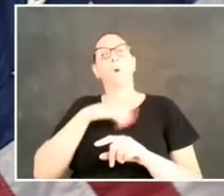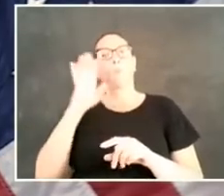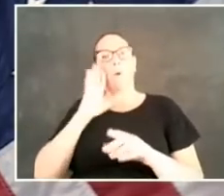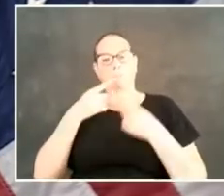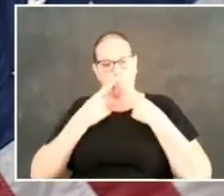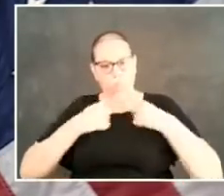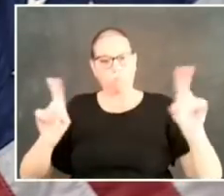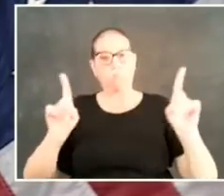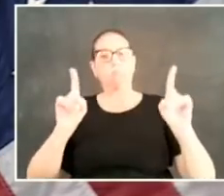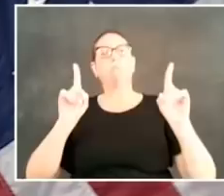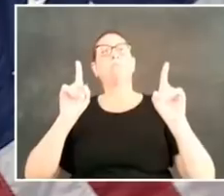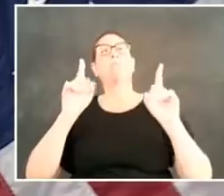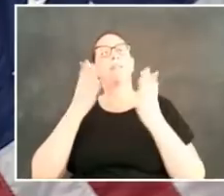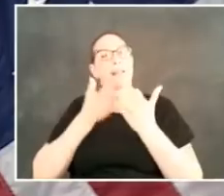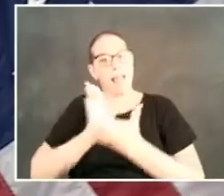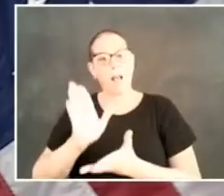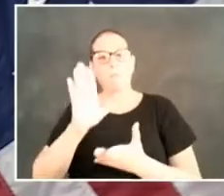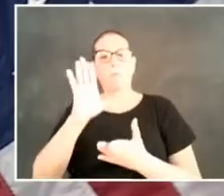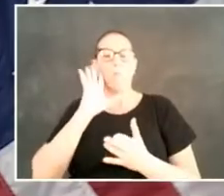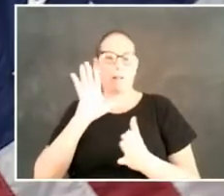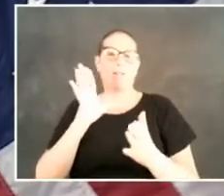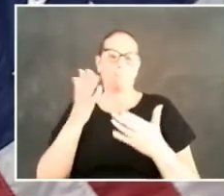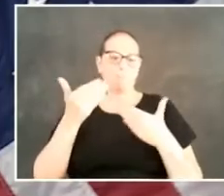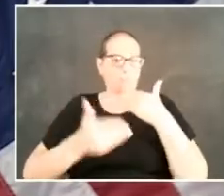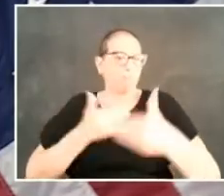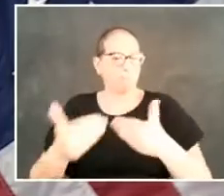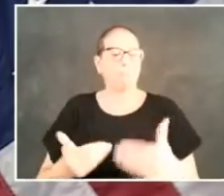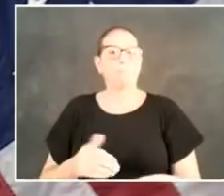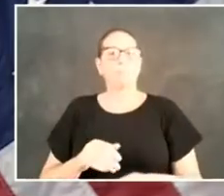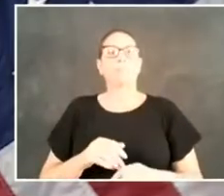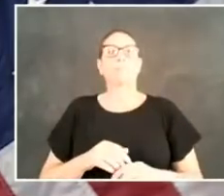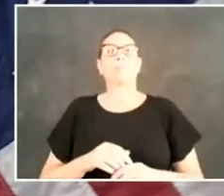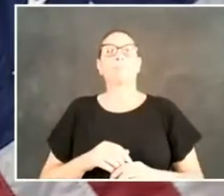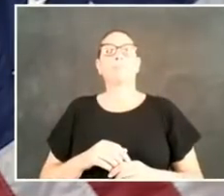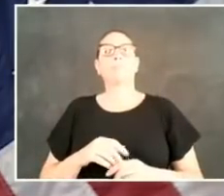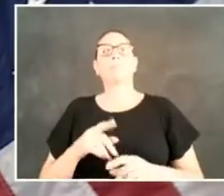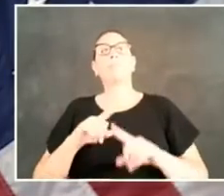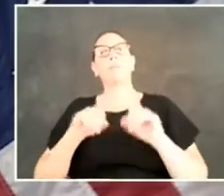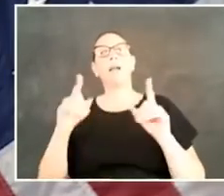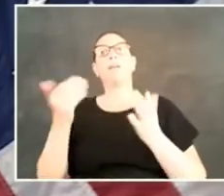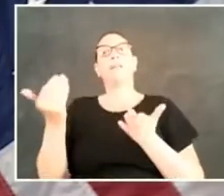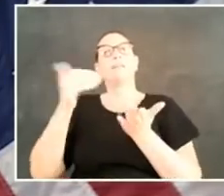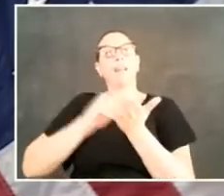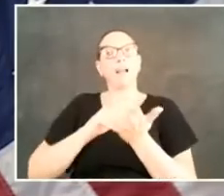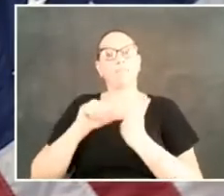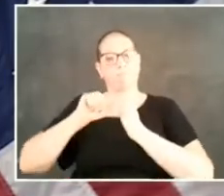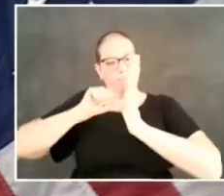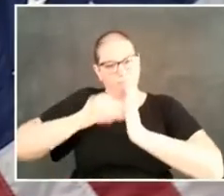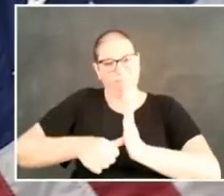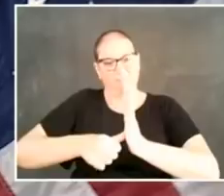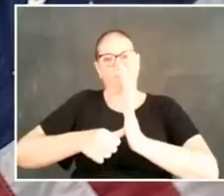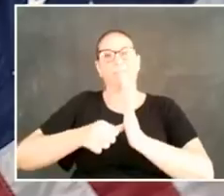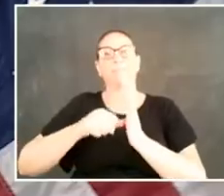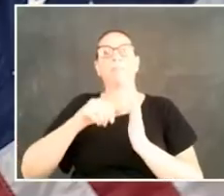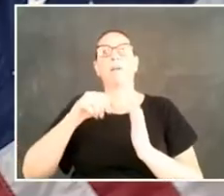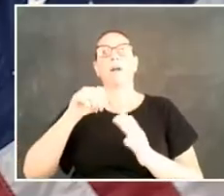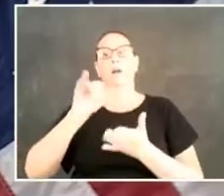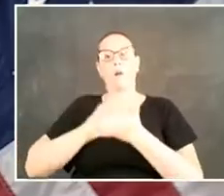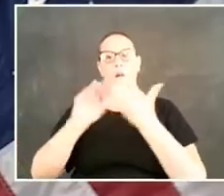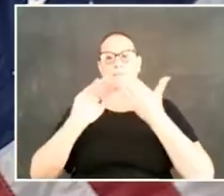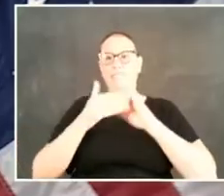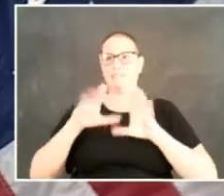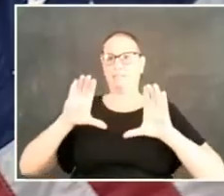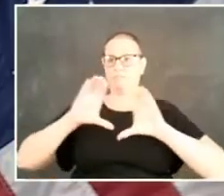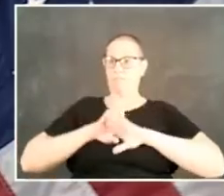that work of creating the right kind of restart is on all of us. That effort to stop